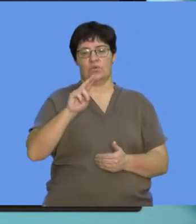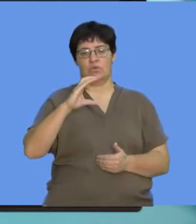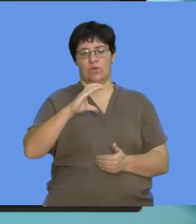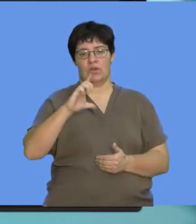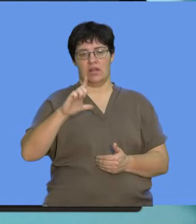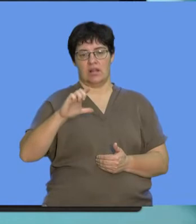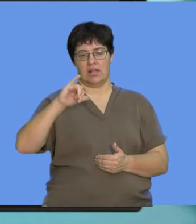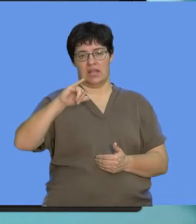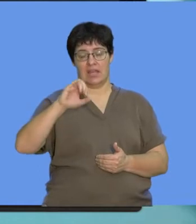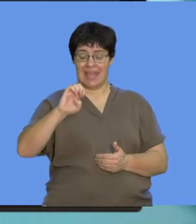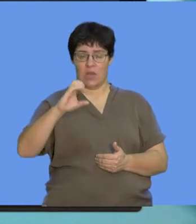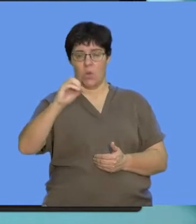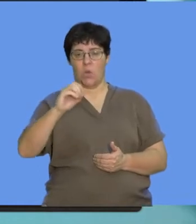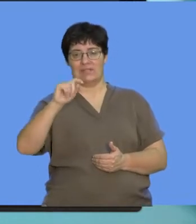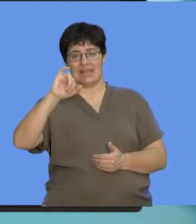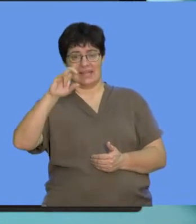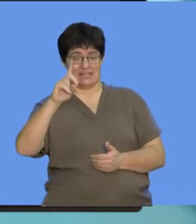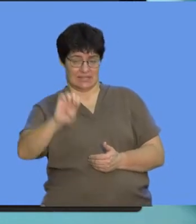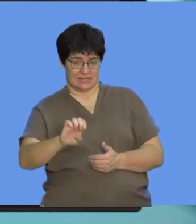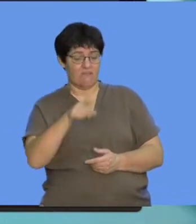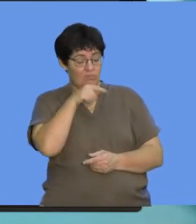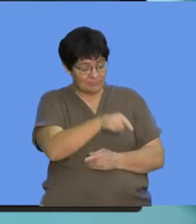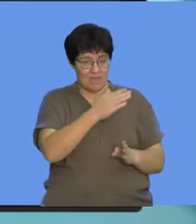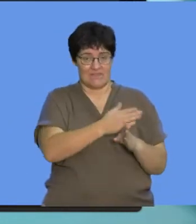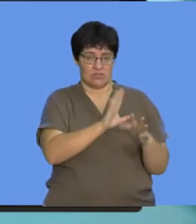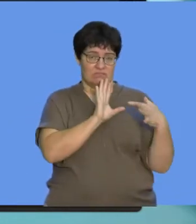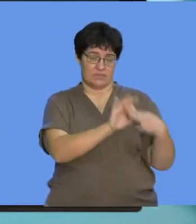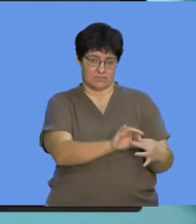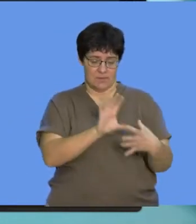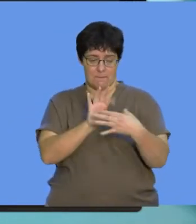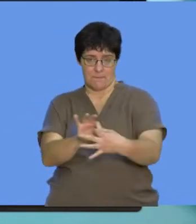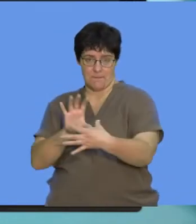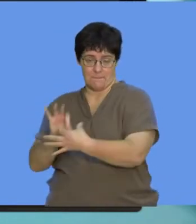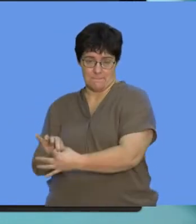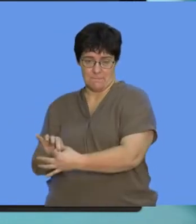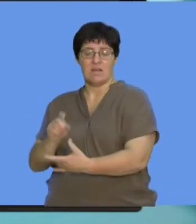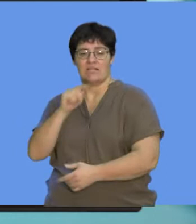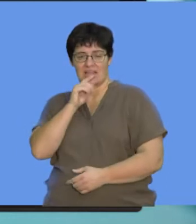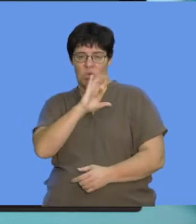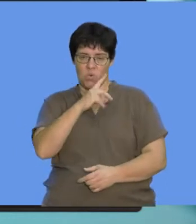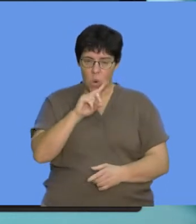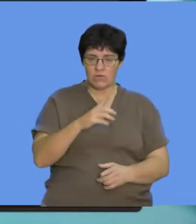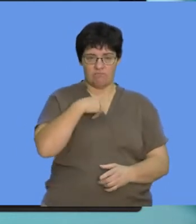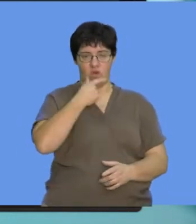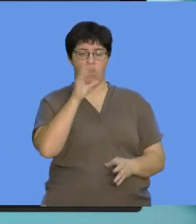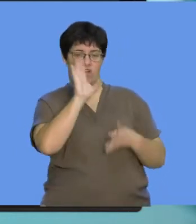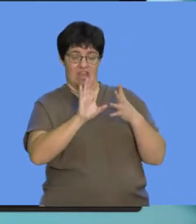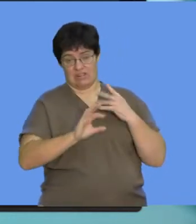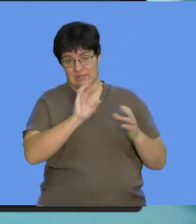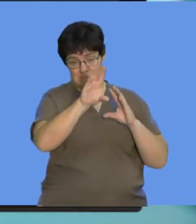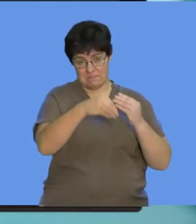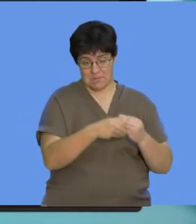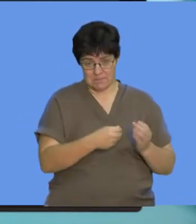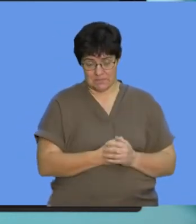nucleotides that code for a specific function. And that talks to how DNA codes for characteristics.